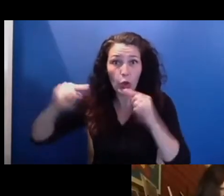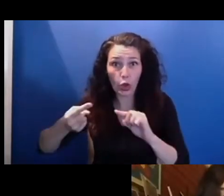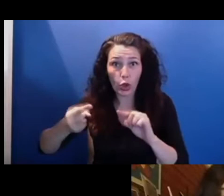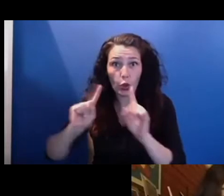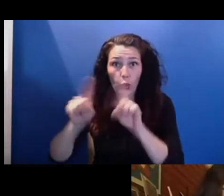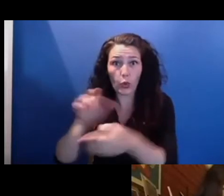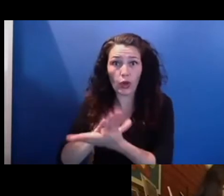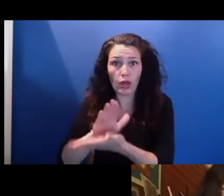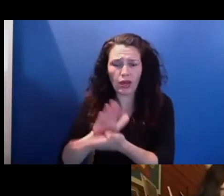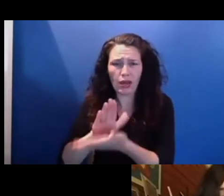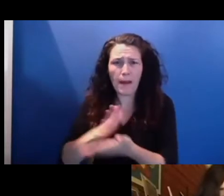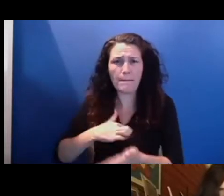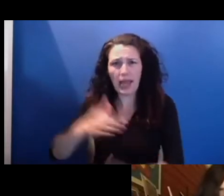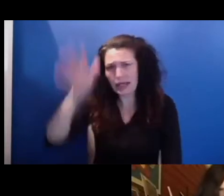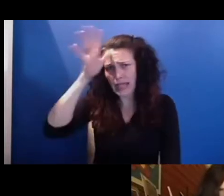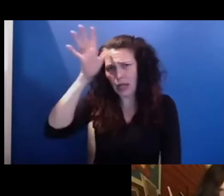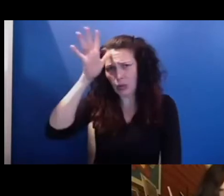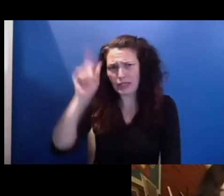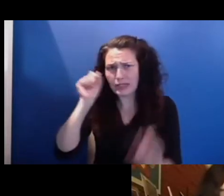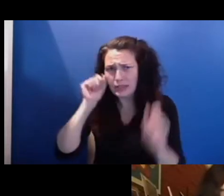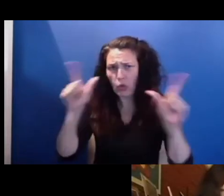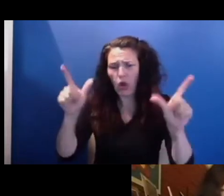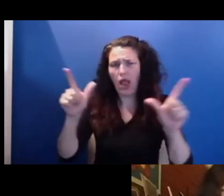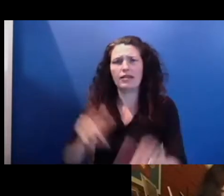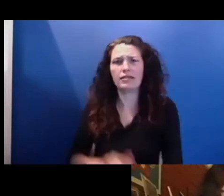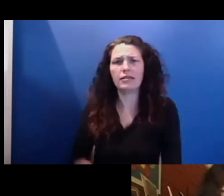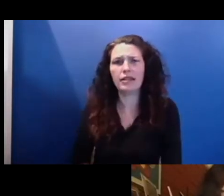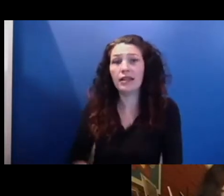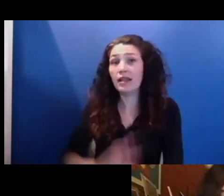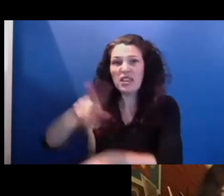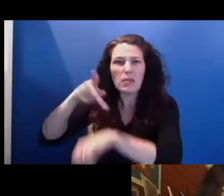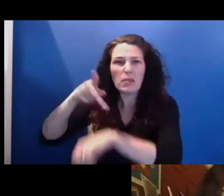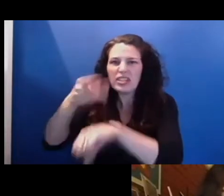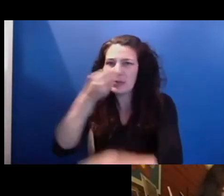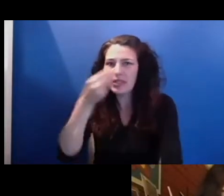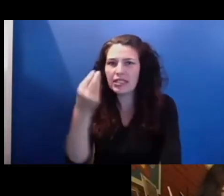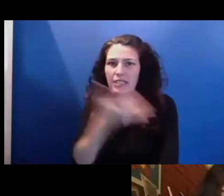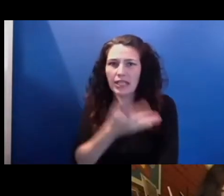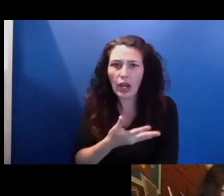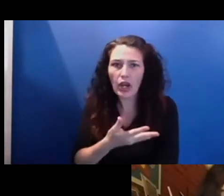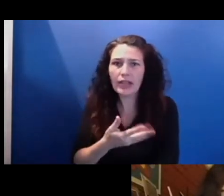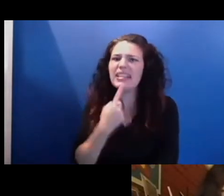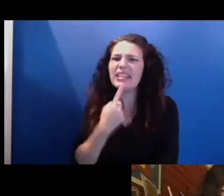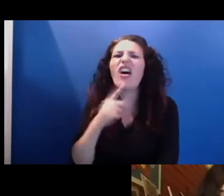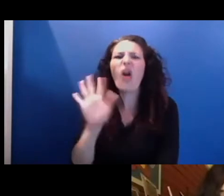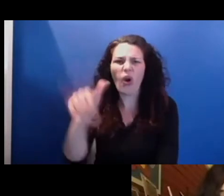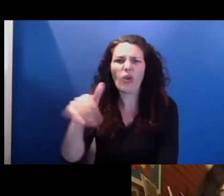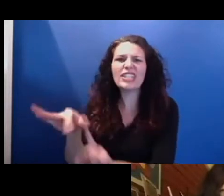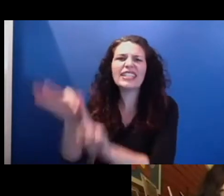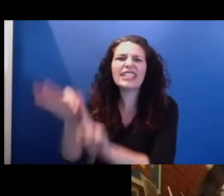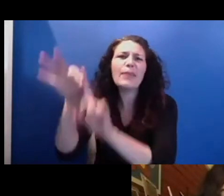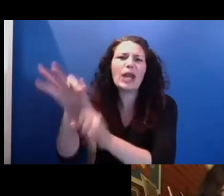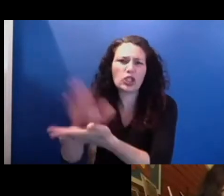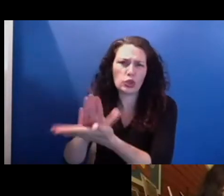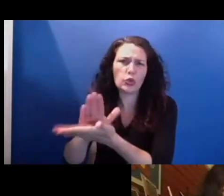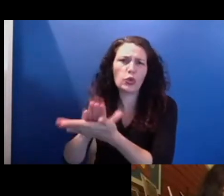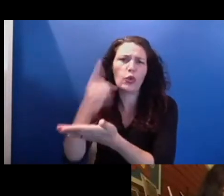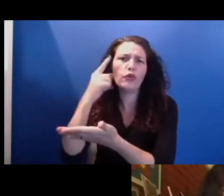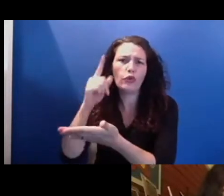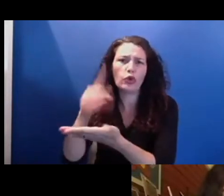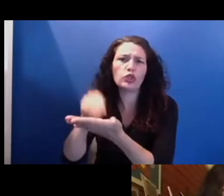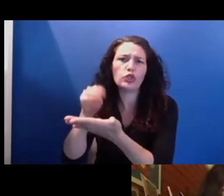of a project. The principal didn't care. He said I could go to the special school for students like me, that I could take the yellow